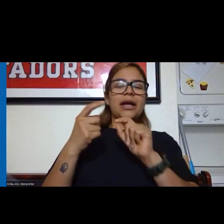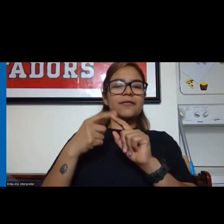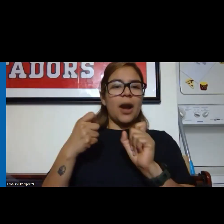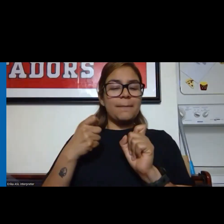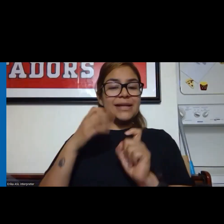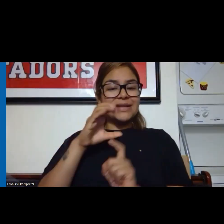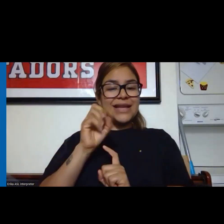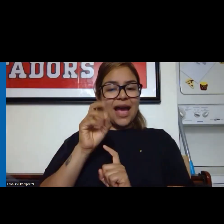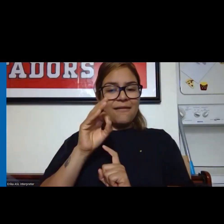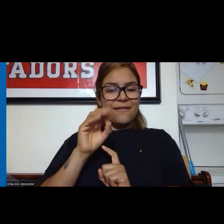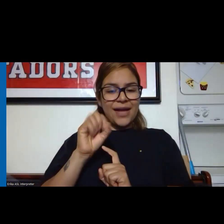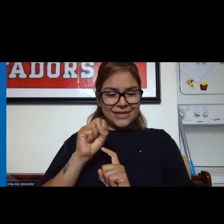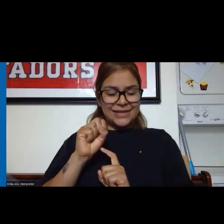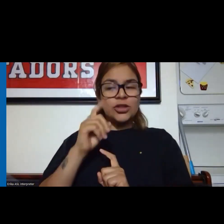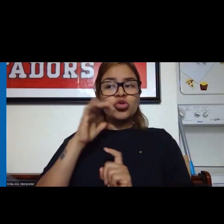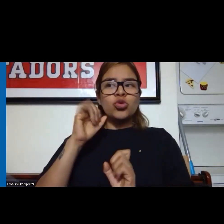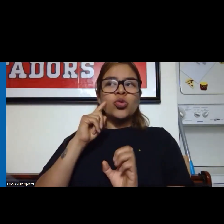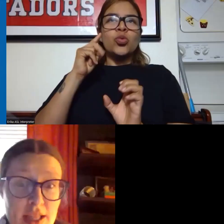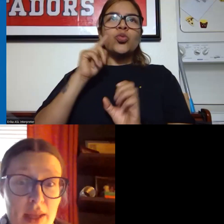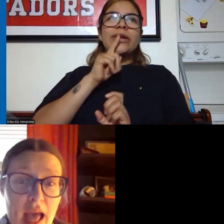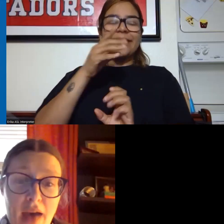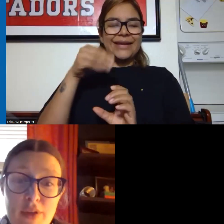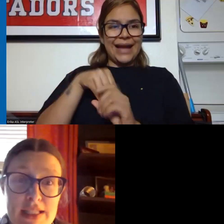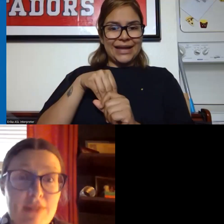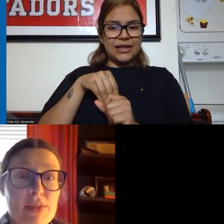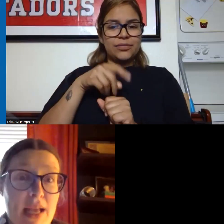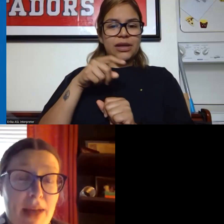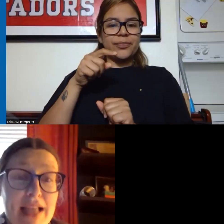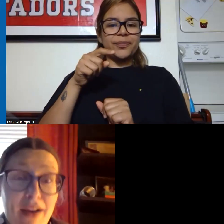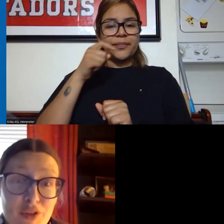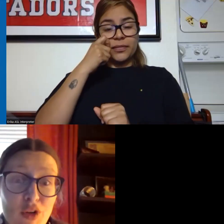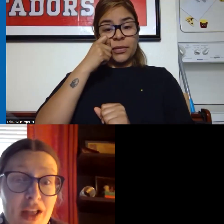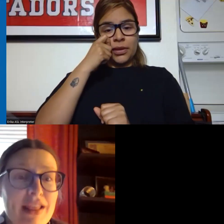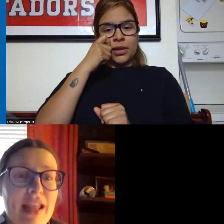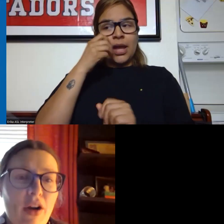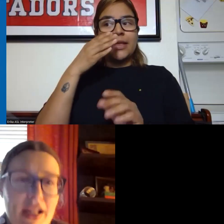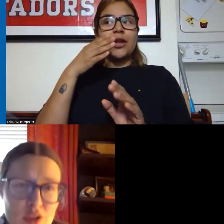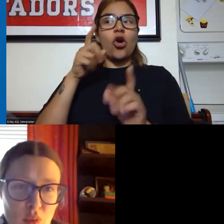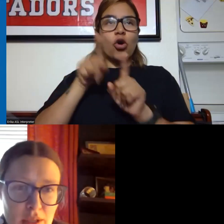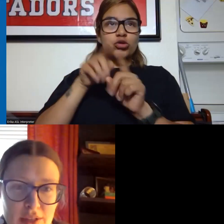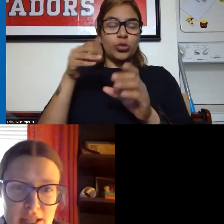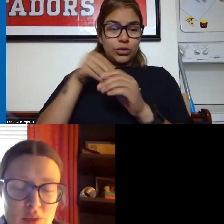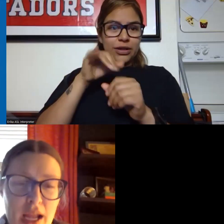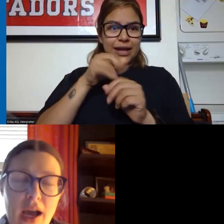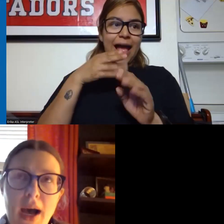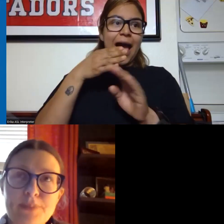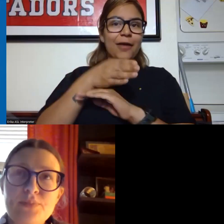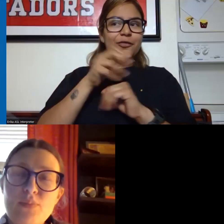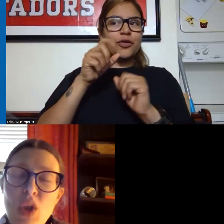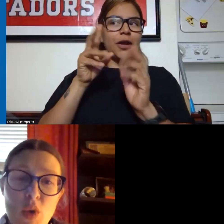statewide transition plan, and as well as these observations that we have received from CMS after their heightened scrutiny visits,